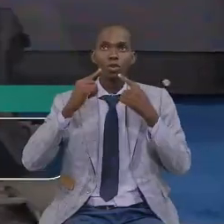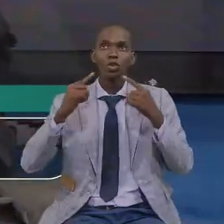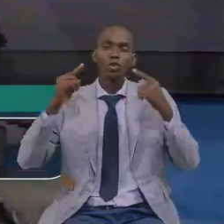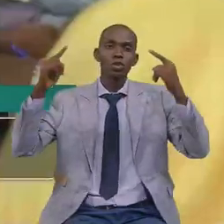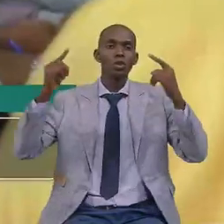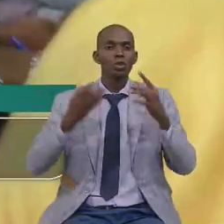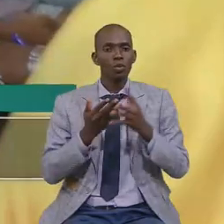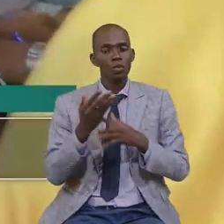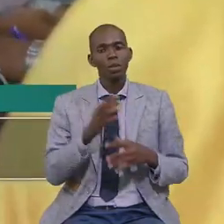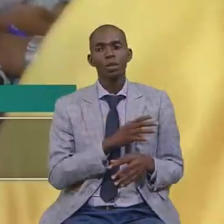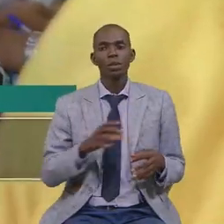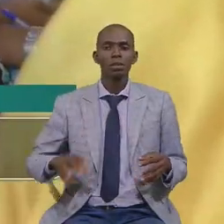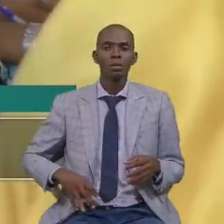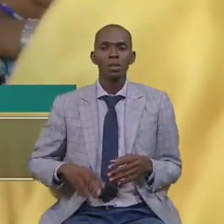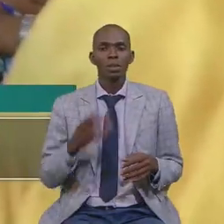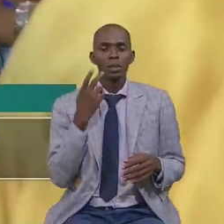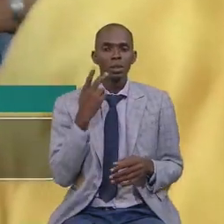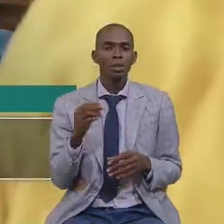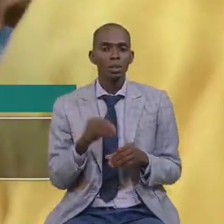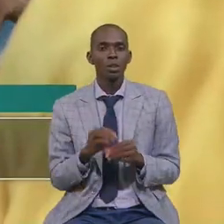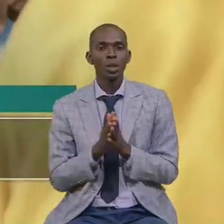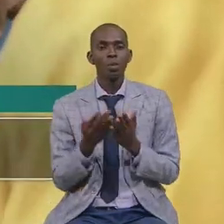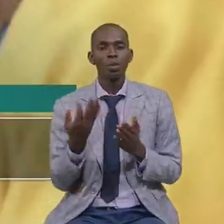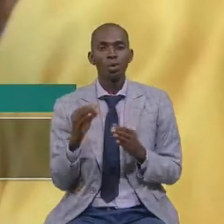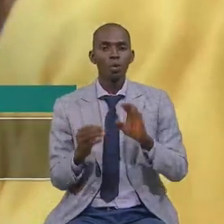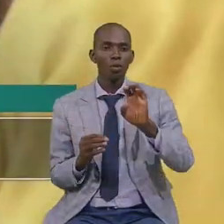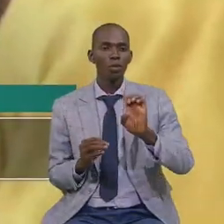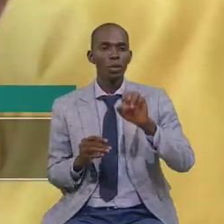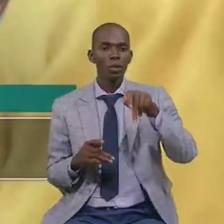through Christ. We're looking at Ephesians chapter 5.